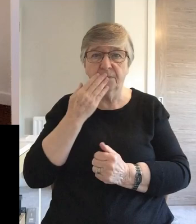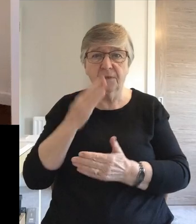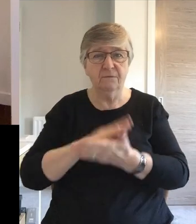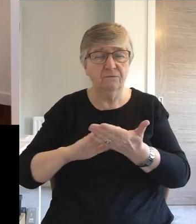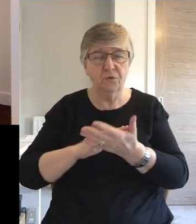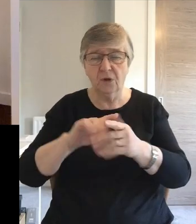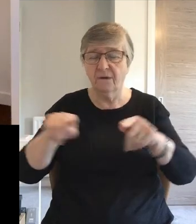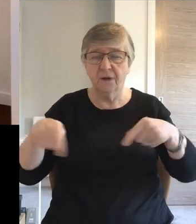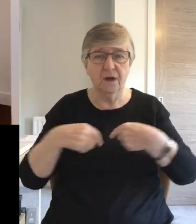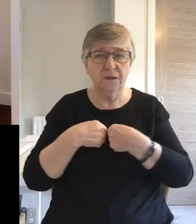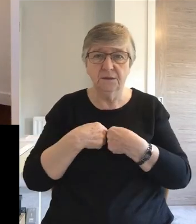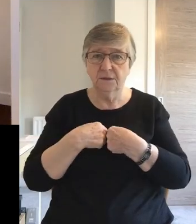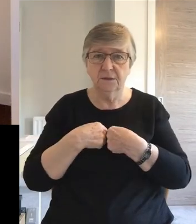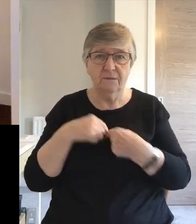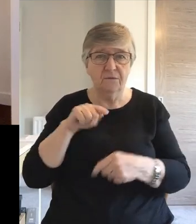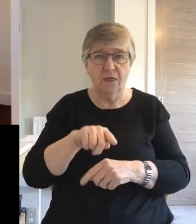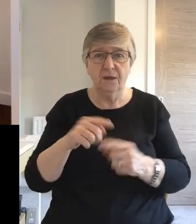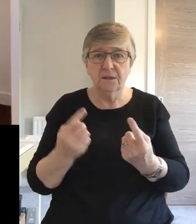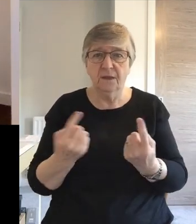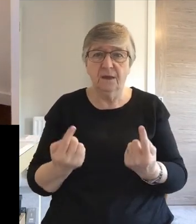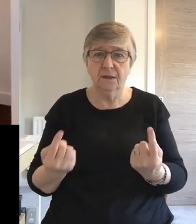Forgive us, O God, for these things.